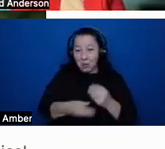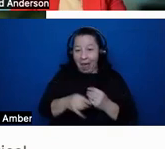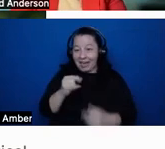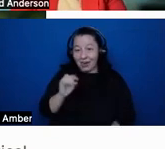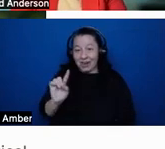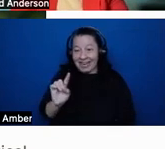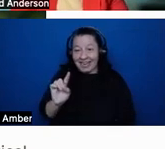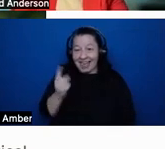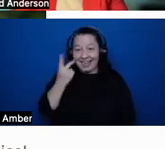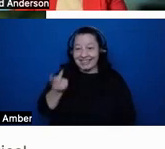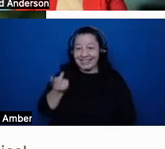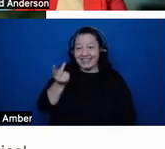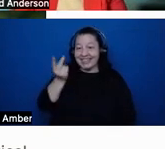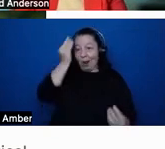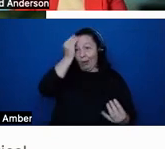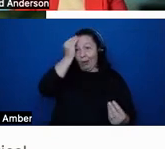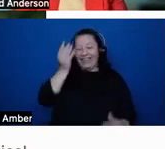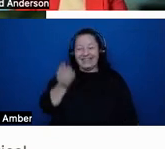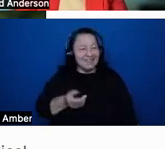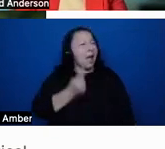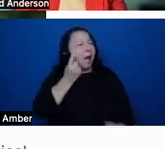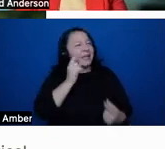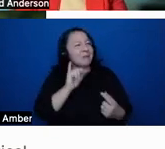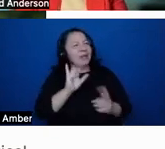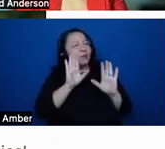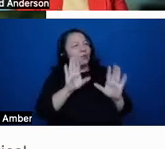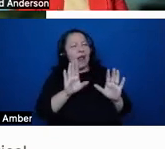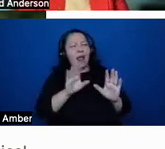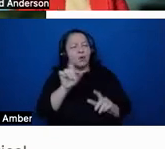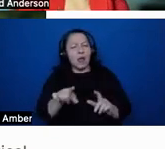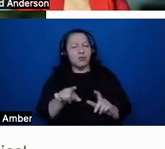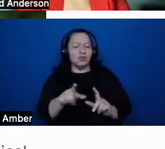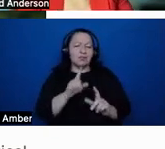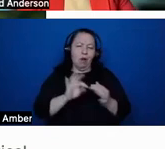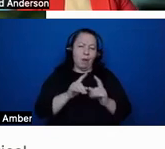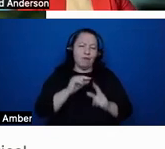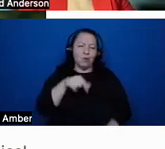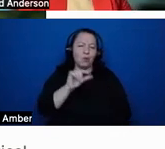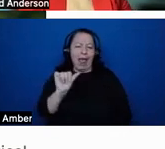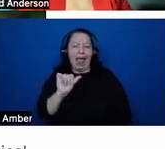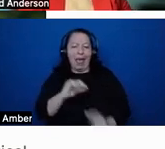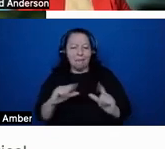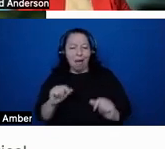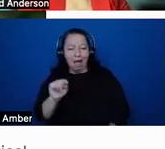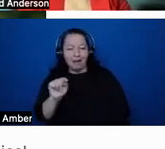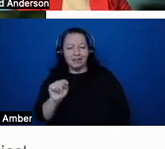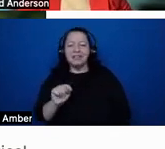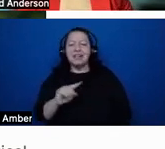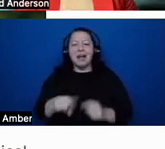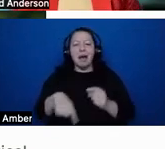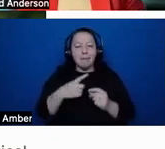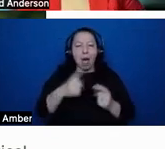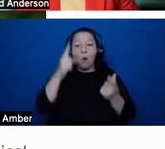I'm thinking about this great question or comment we have in the Q&A box about consent being